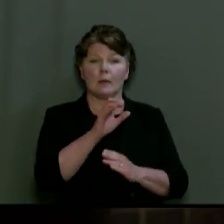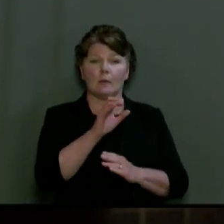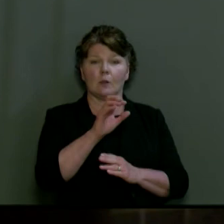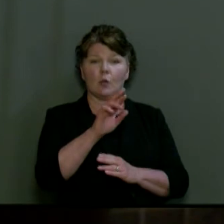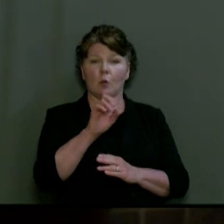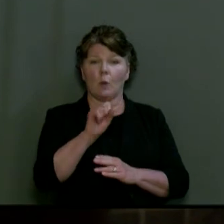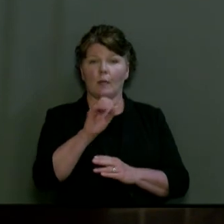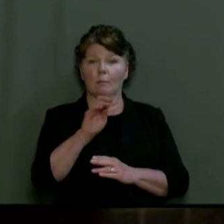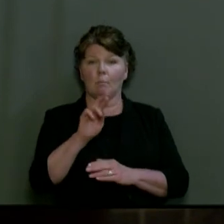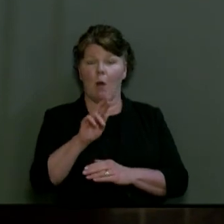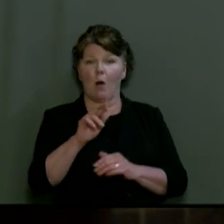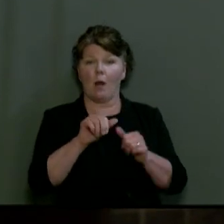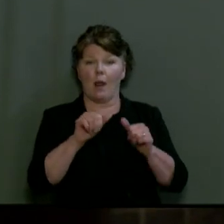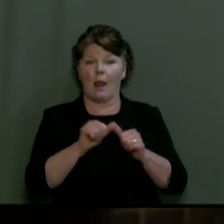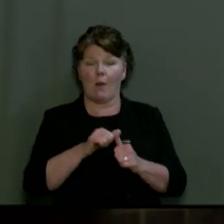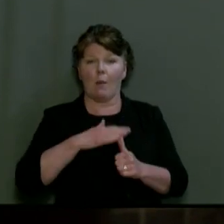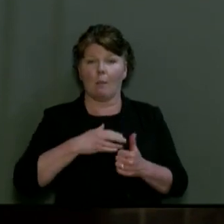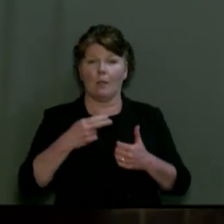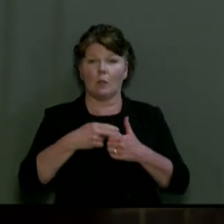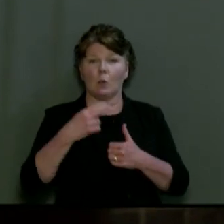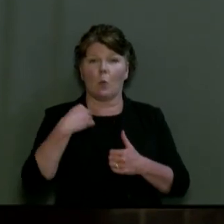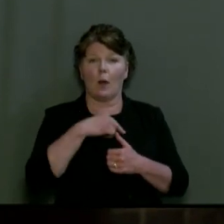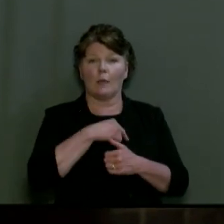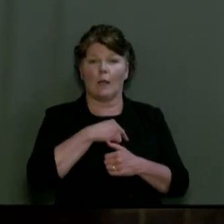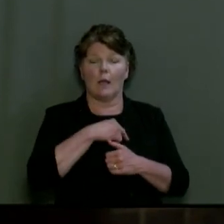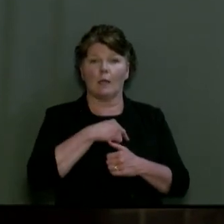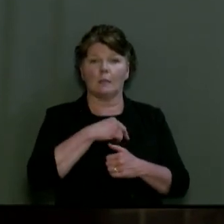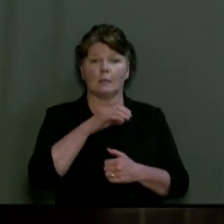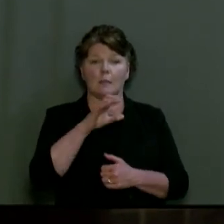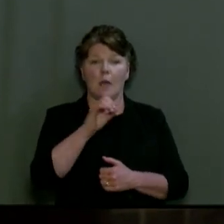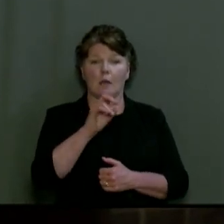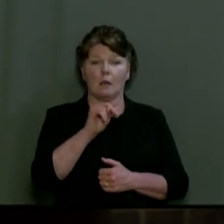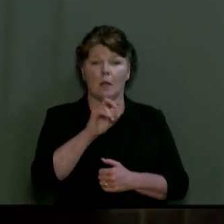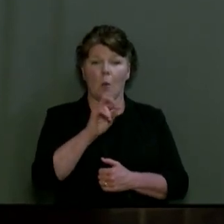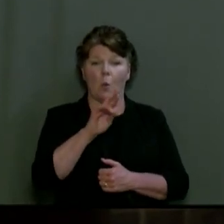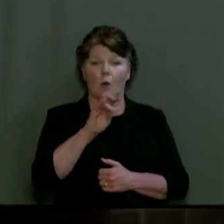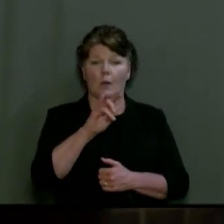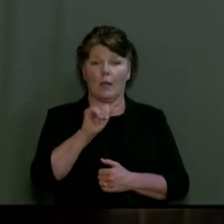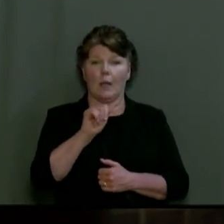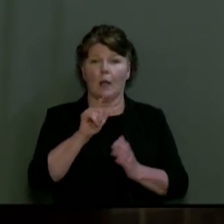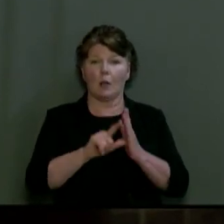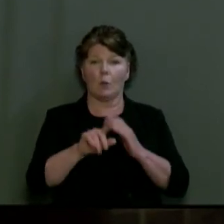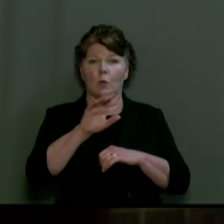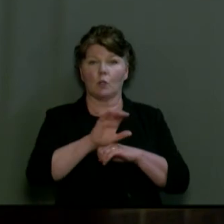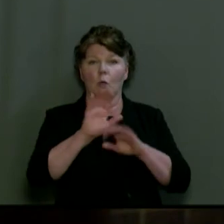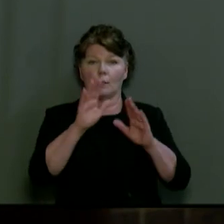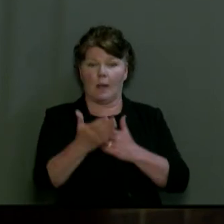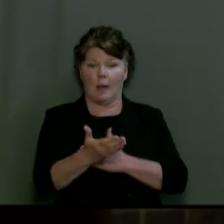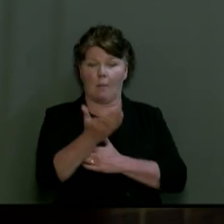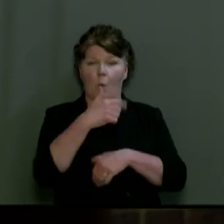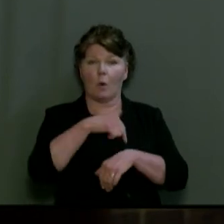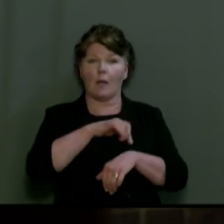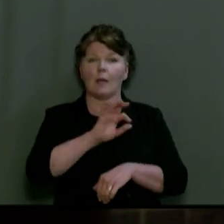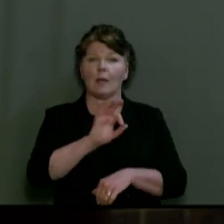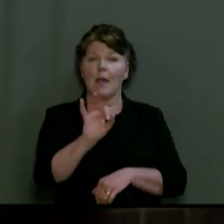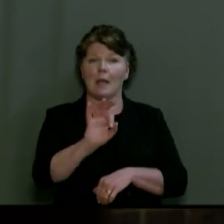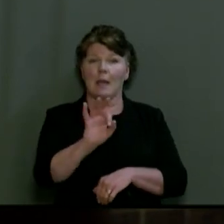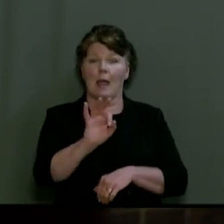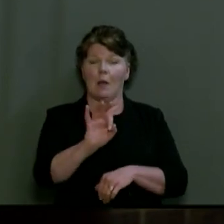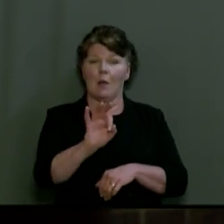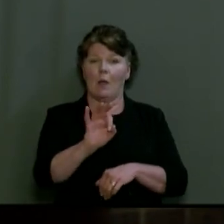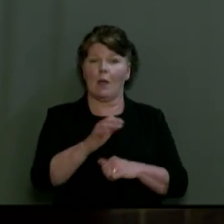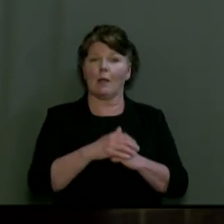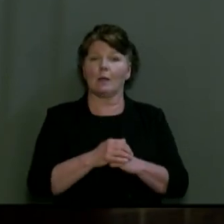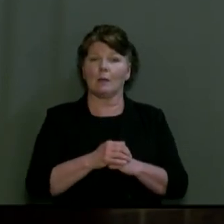area, please join us at Concordia Lutheran Church Sunday mornings at